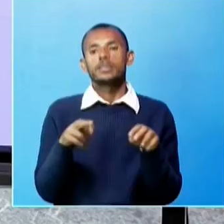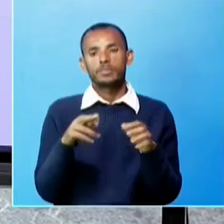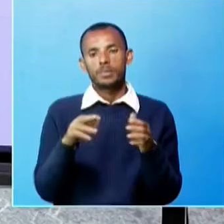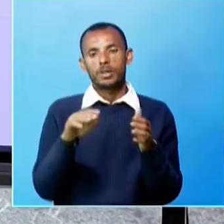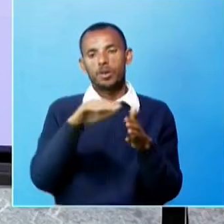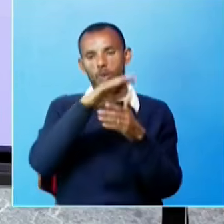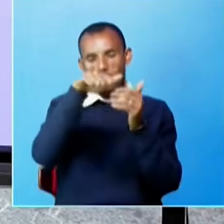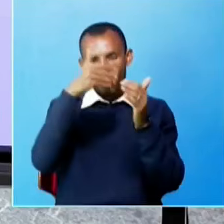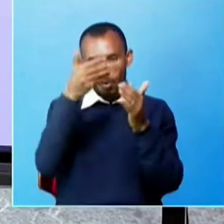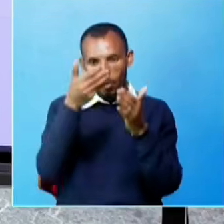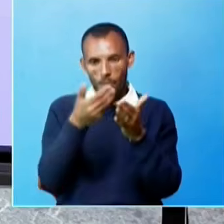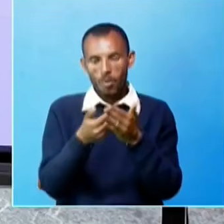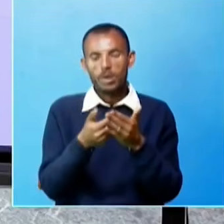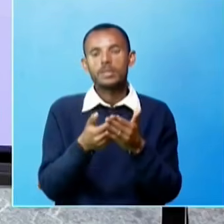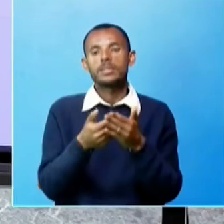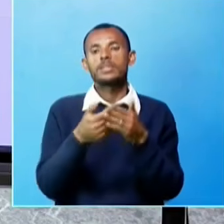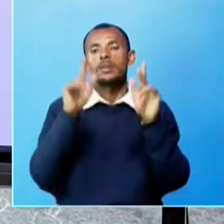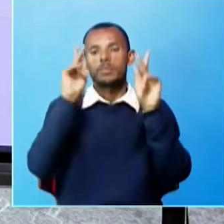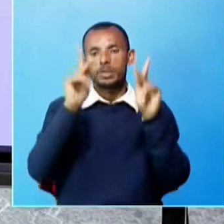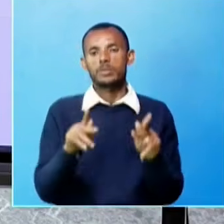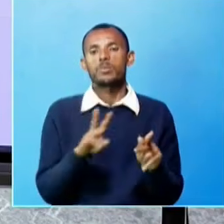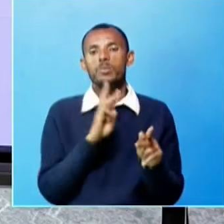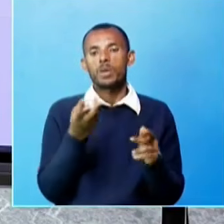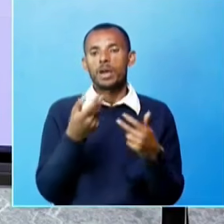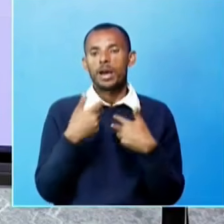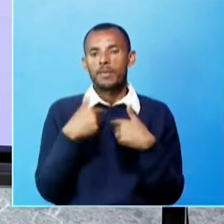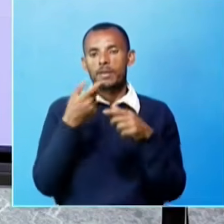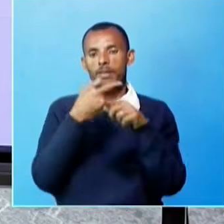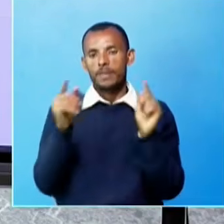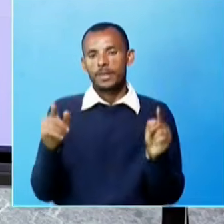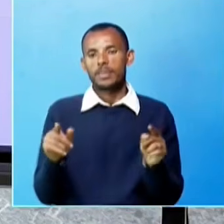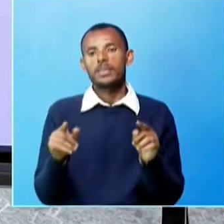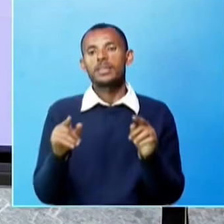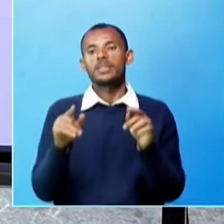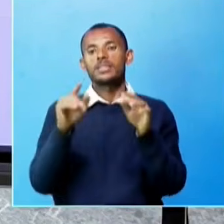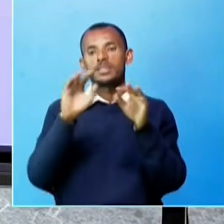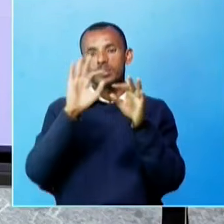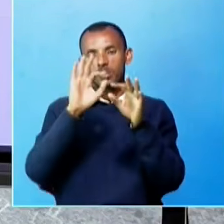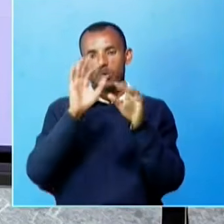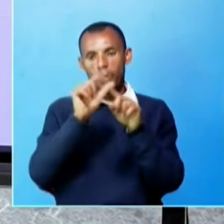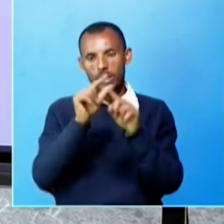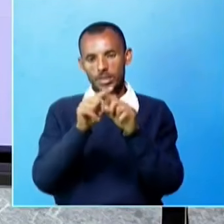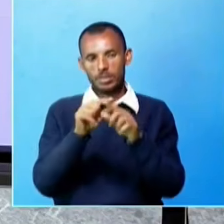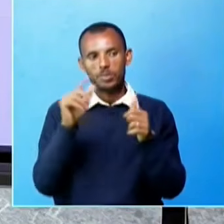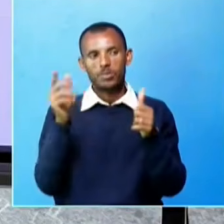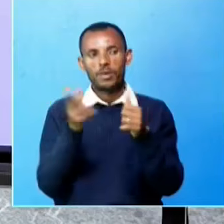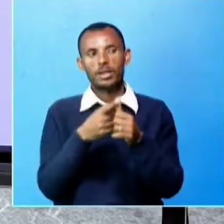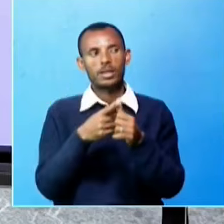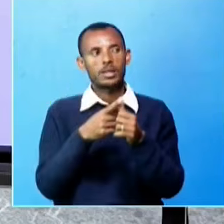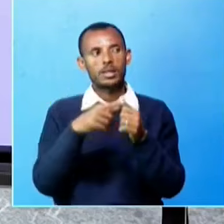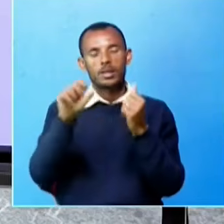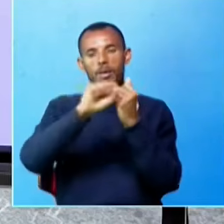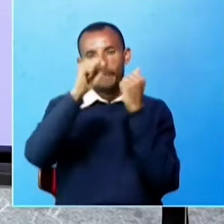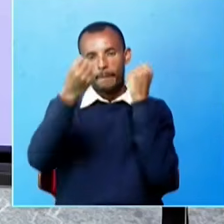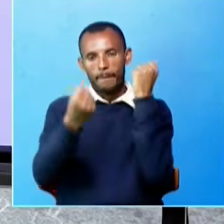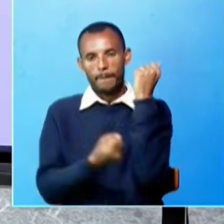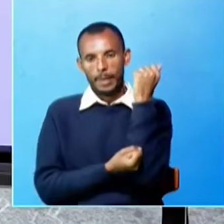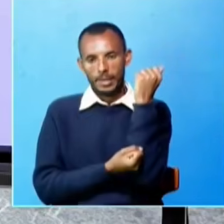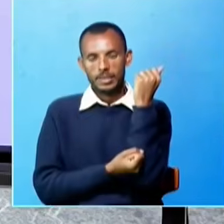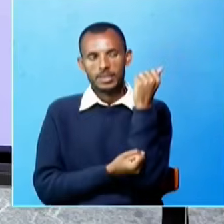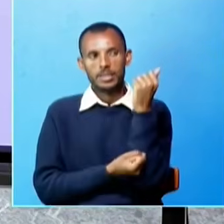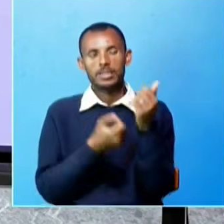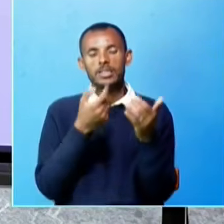prism cases, we do have different terminologies like bases. Okay, in this solid